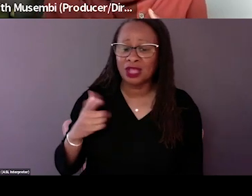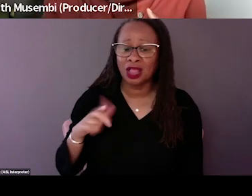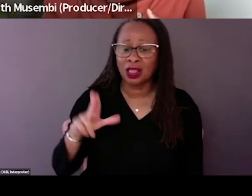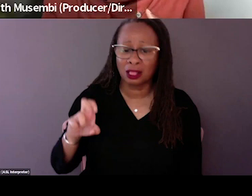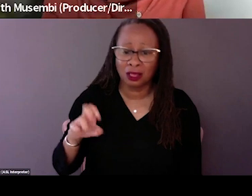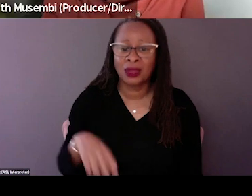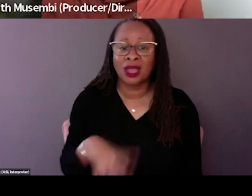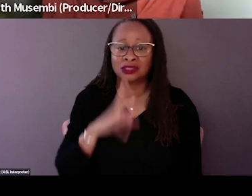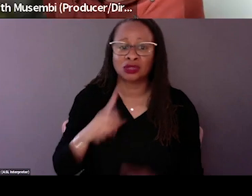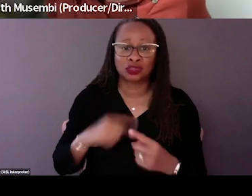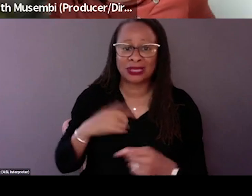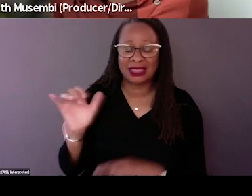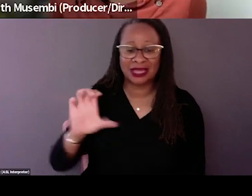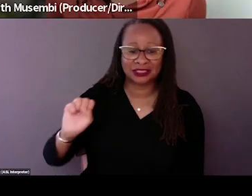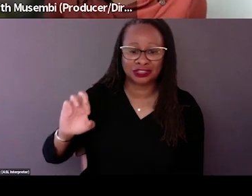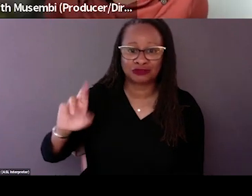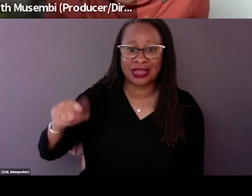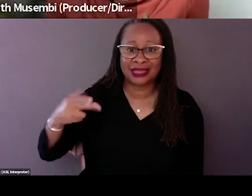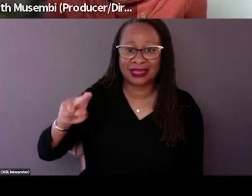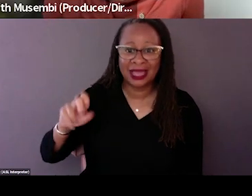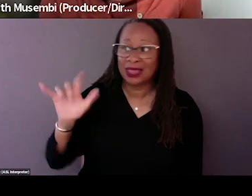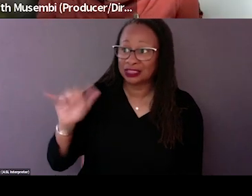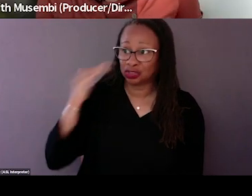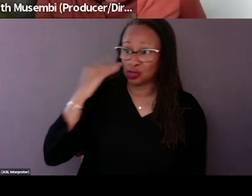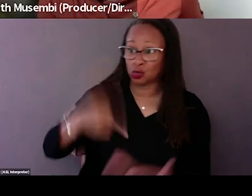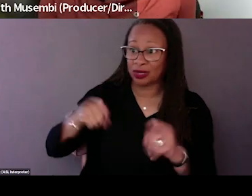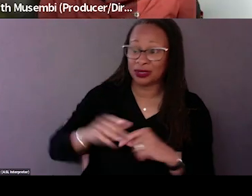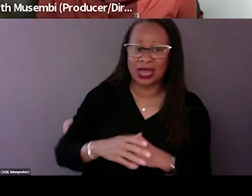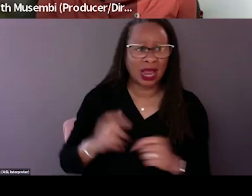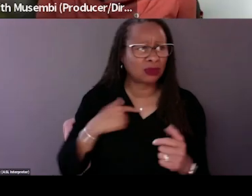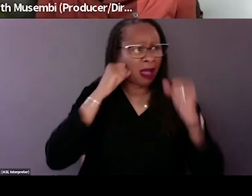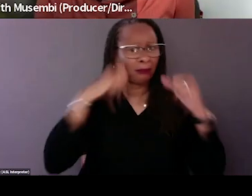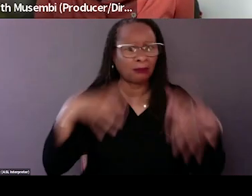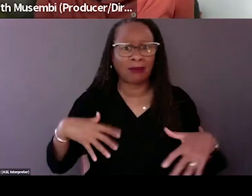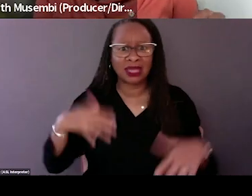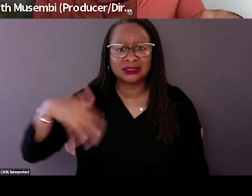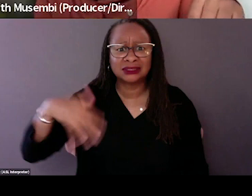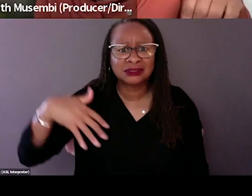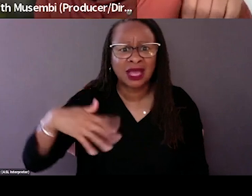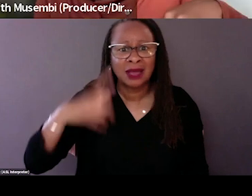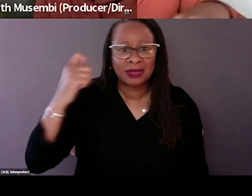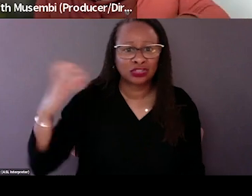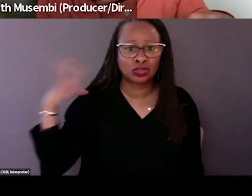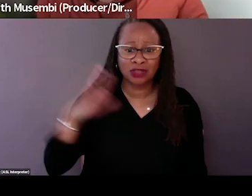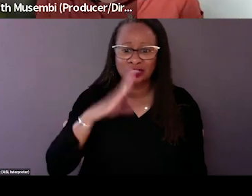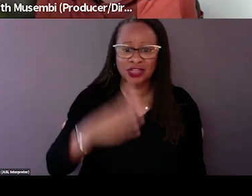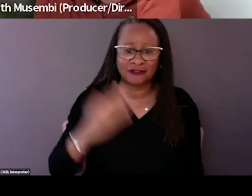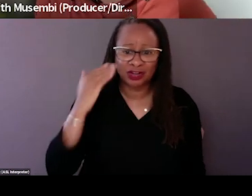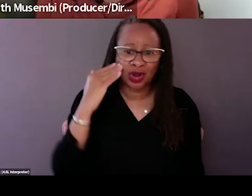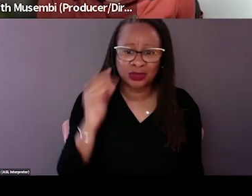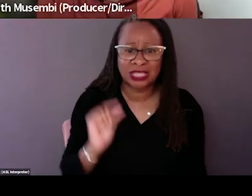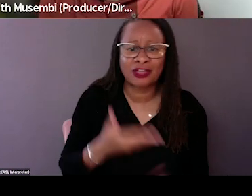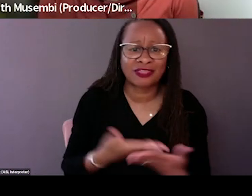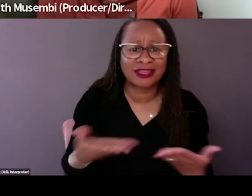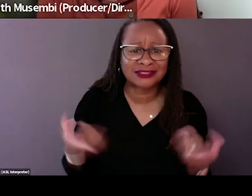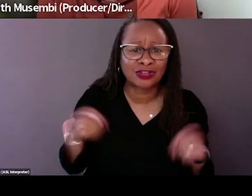she knew what was happening. And that blew my mind, because your boss never knows the little things that are happening